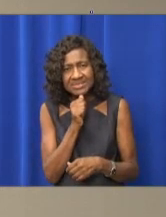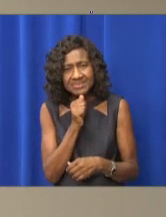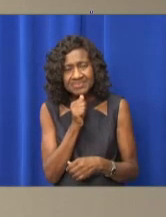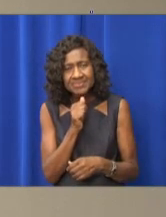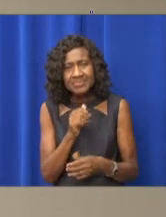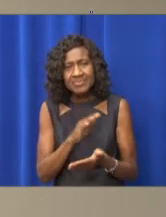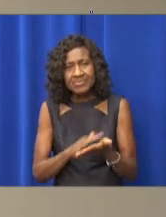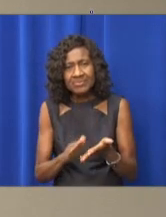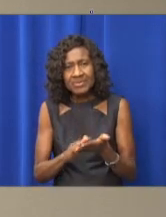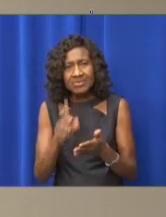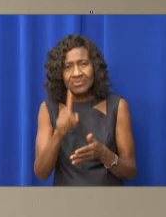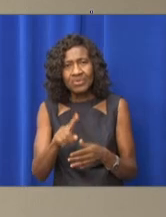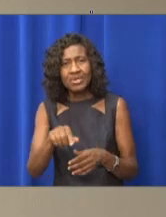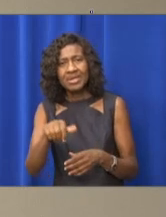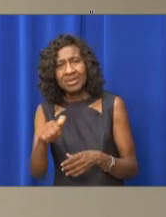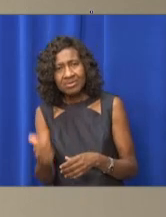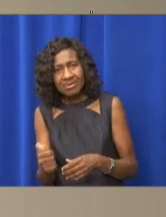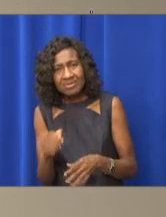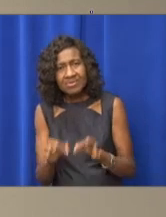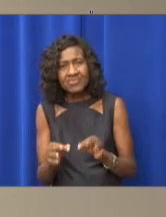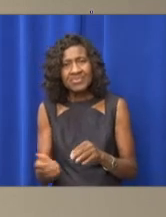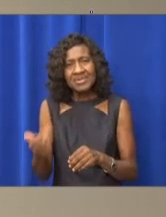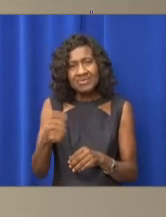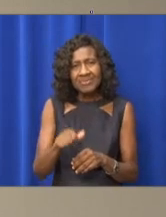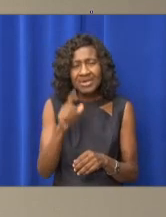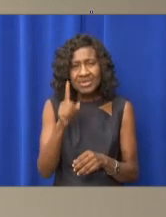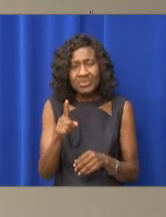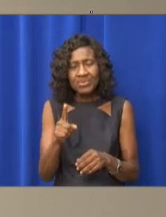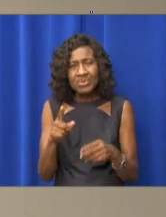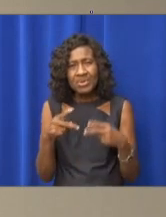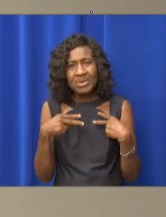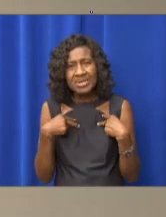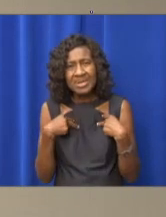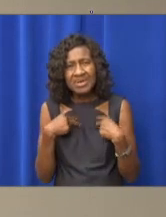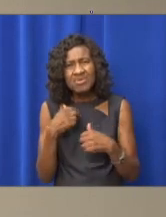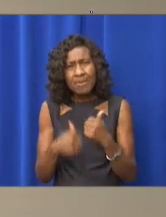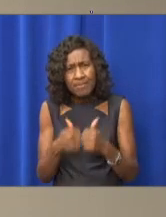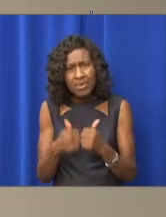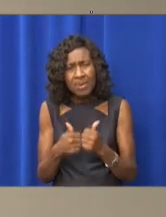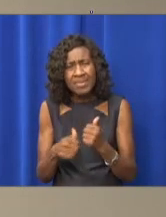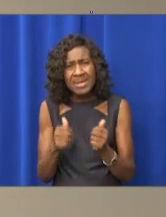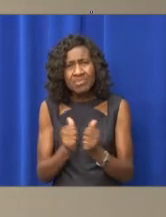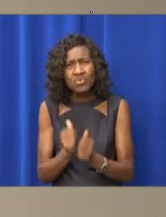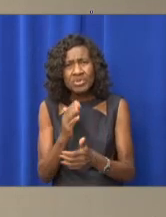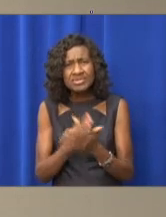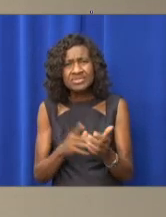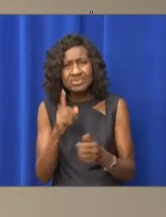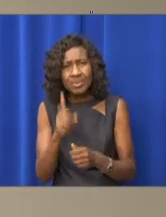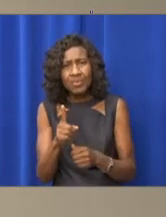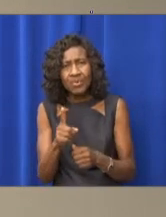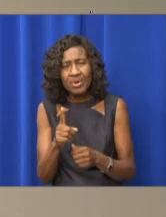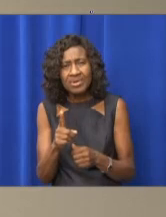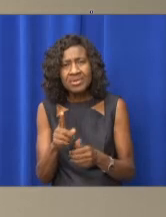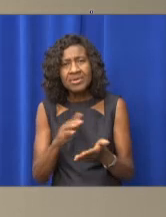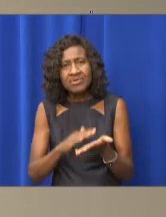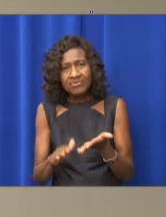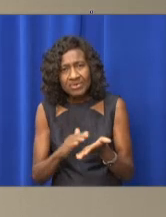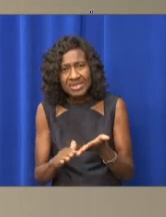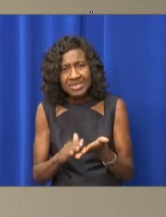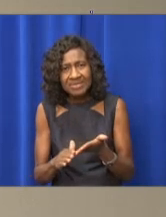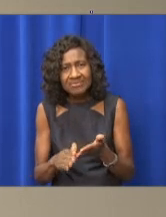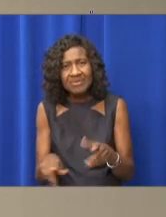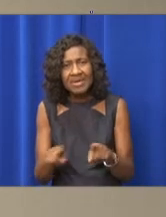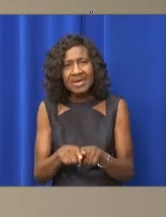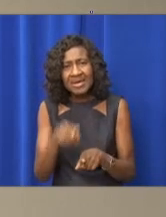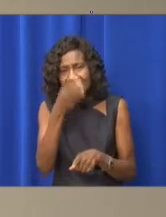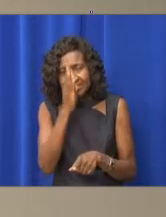forgive one another if any of you have a grievance against someone. Forgive as the